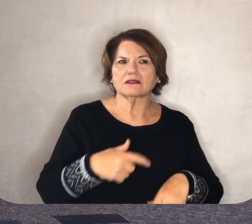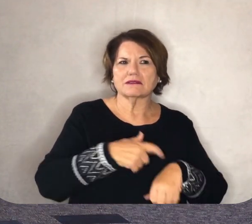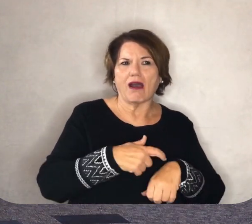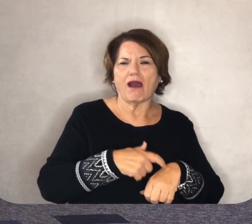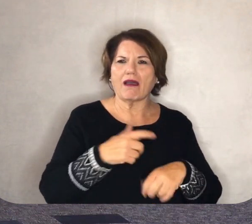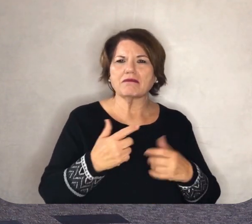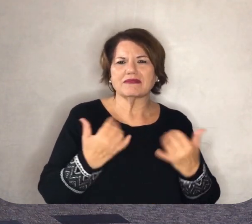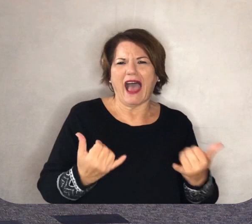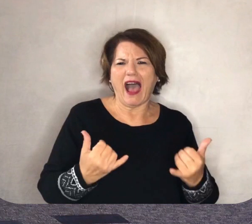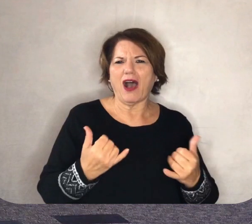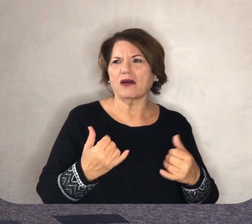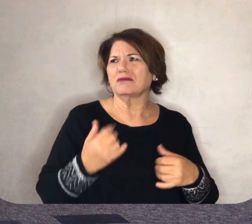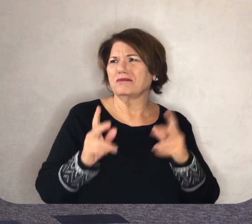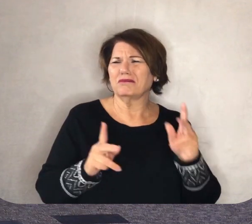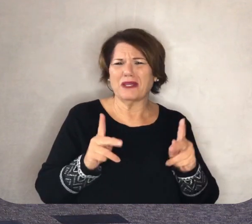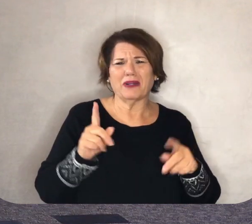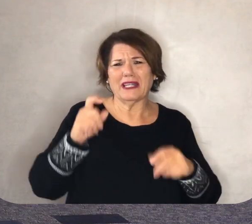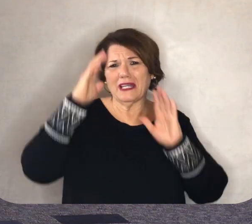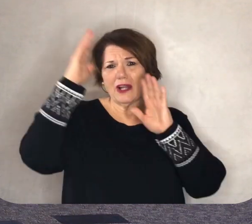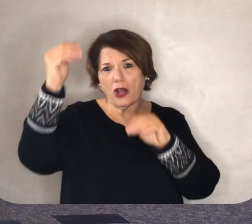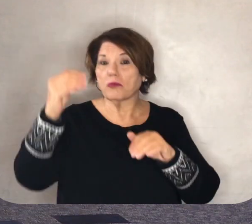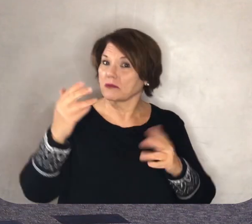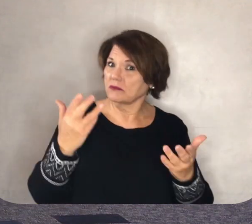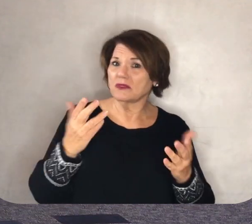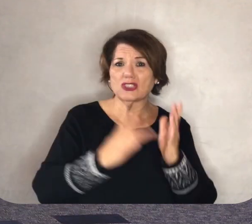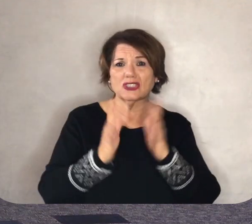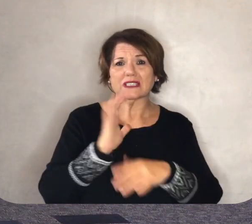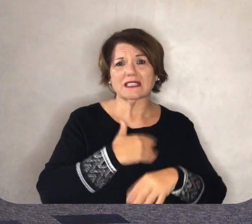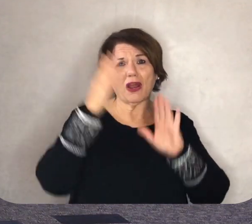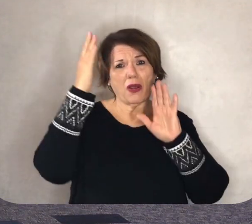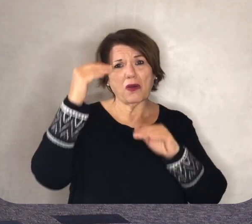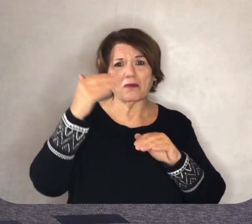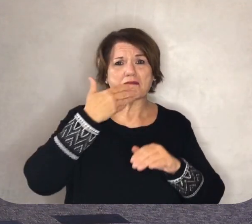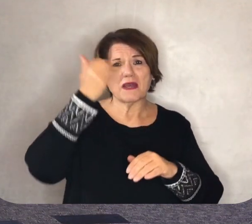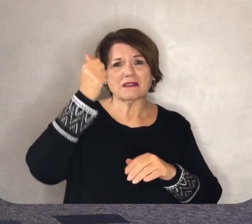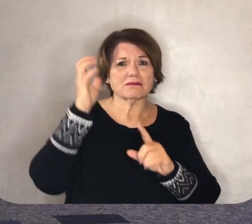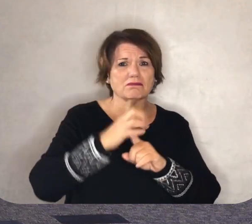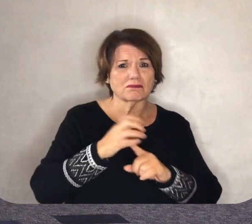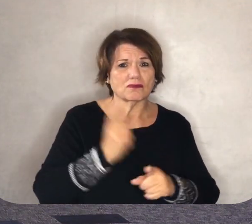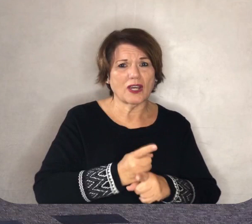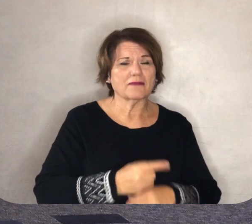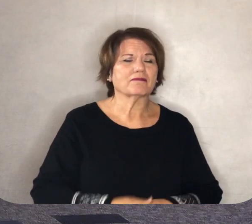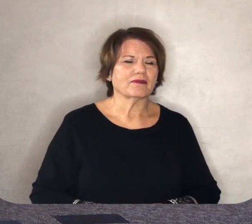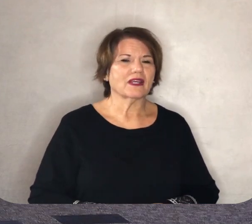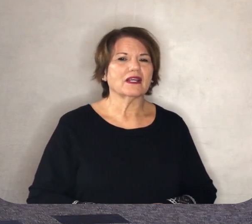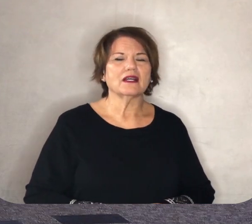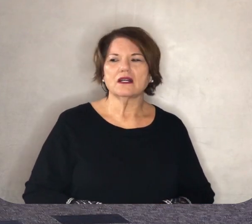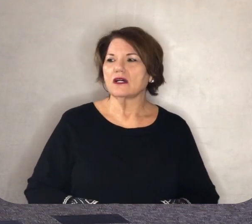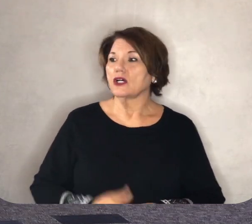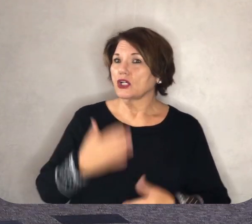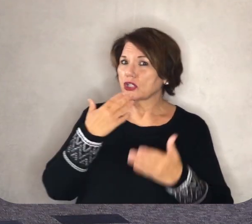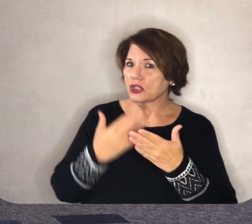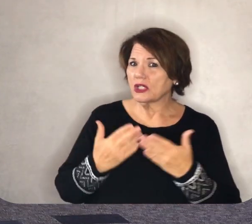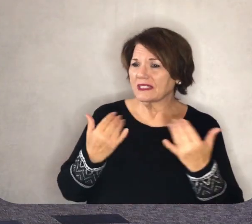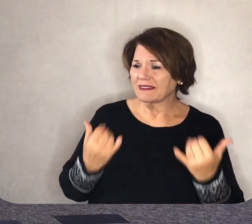hope. Yeah. And there's no greater hope than what we find in Jesus. Amen. Amen. And so that's a great transition, I